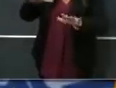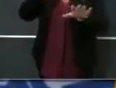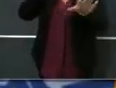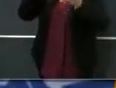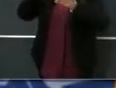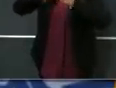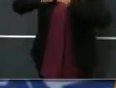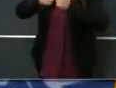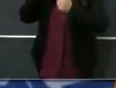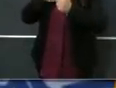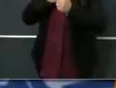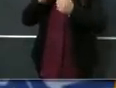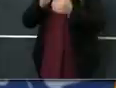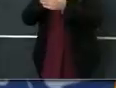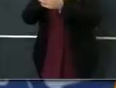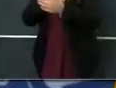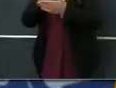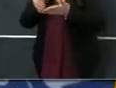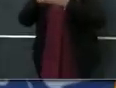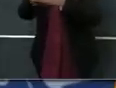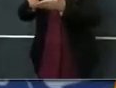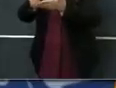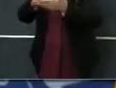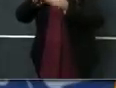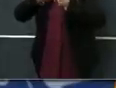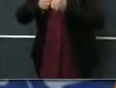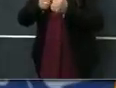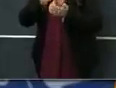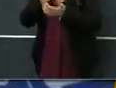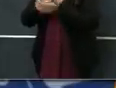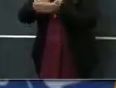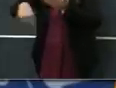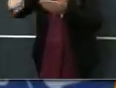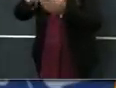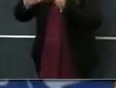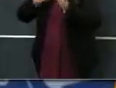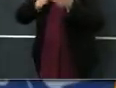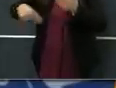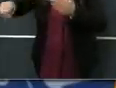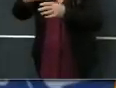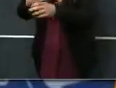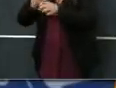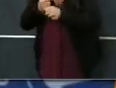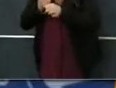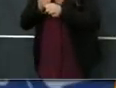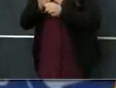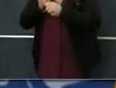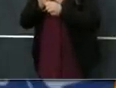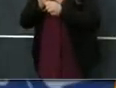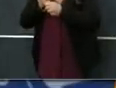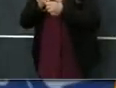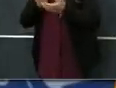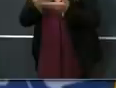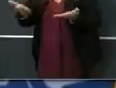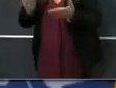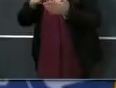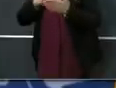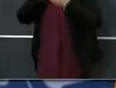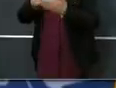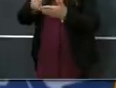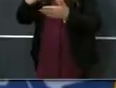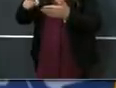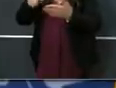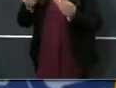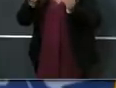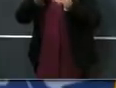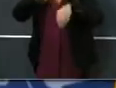of interventions from the beginning that would address these communities and make sure that they're receiving resources that help them take time